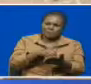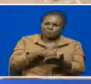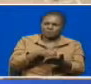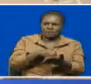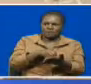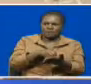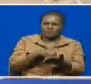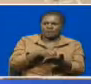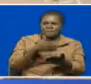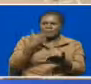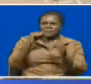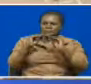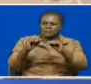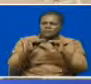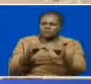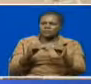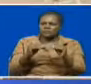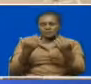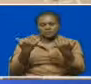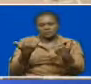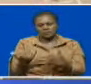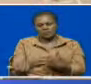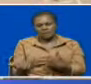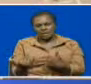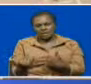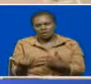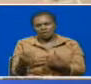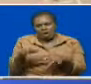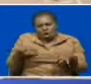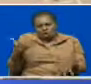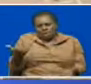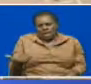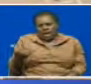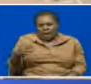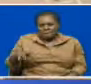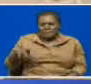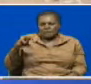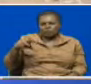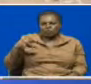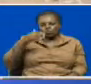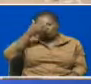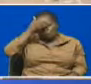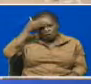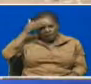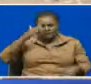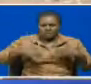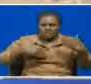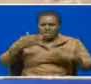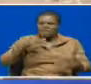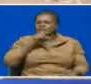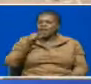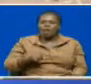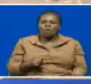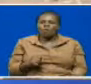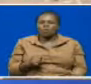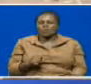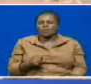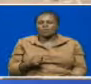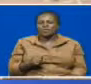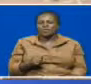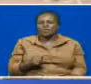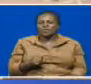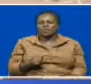So we need to teach the child or this young person to unlearn the behavior that they have already